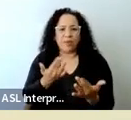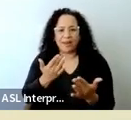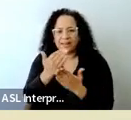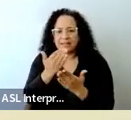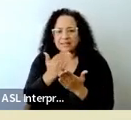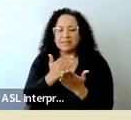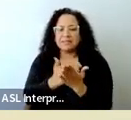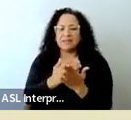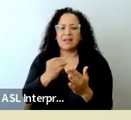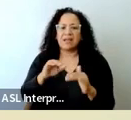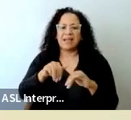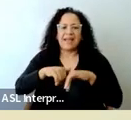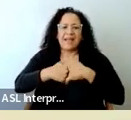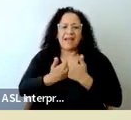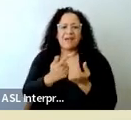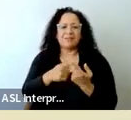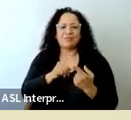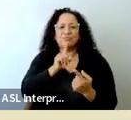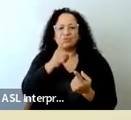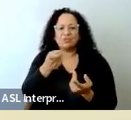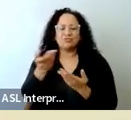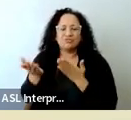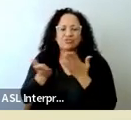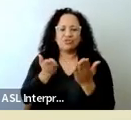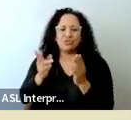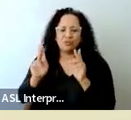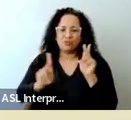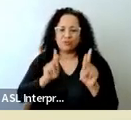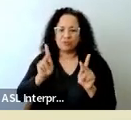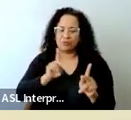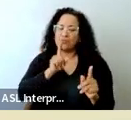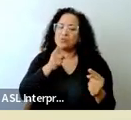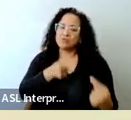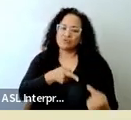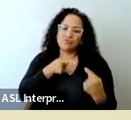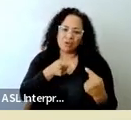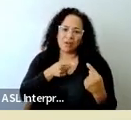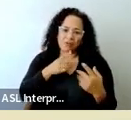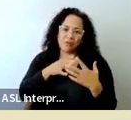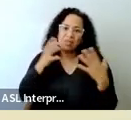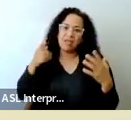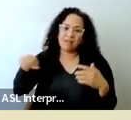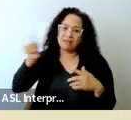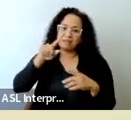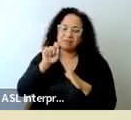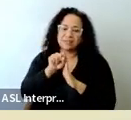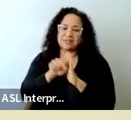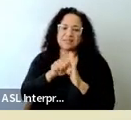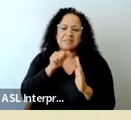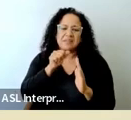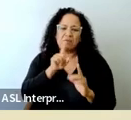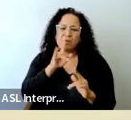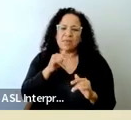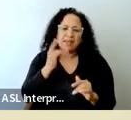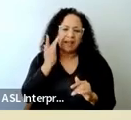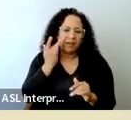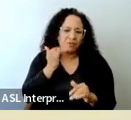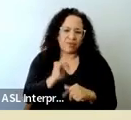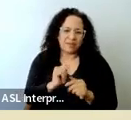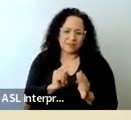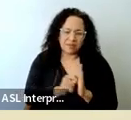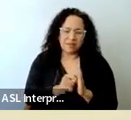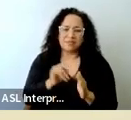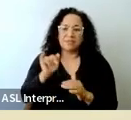and how to really serve folks was a struggle for a lot of states, not necessarily California at that time. So those states